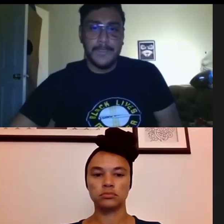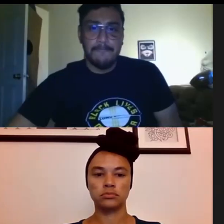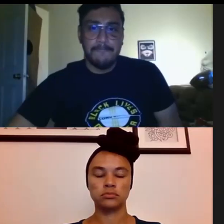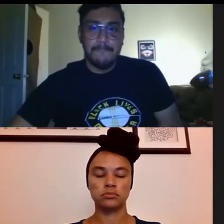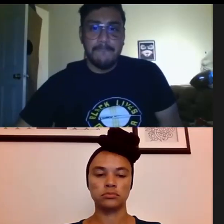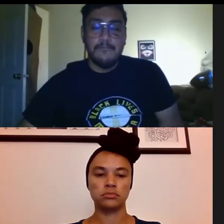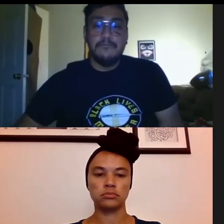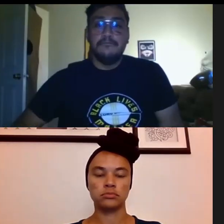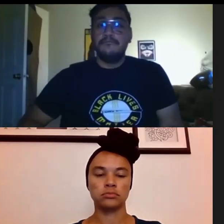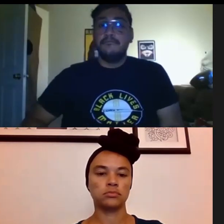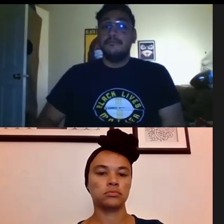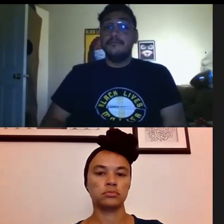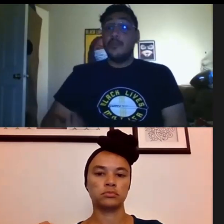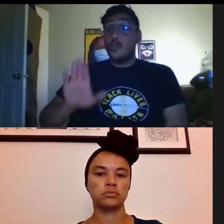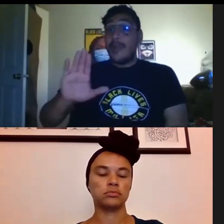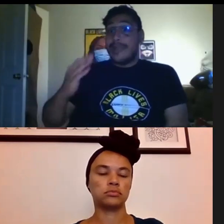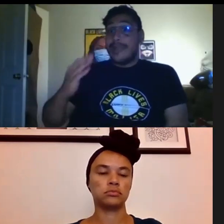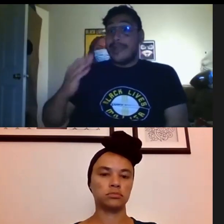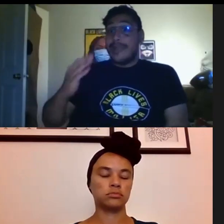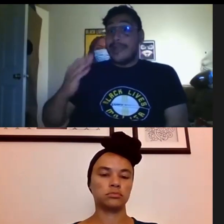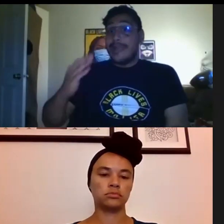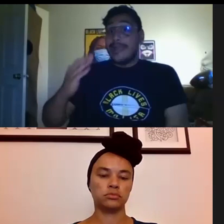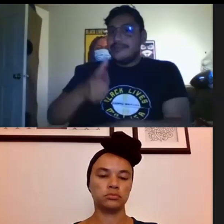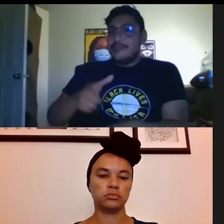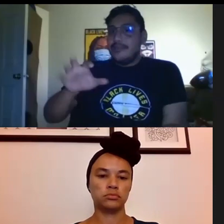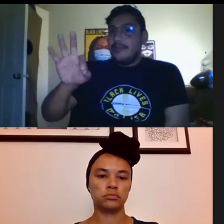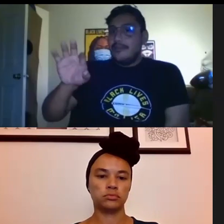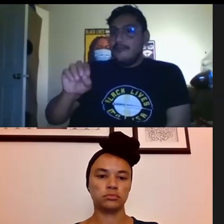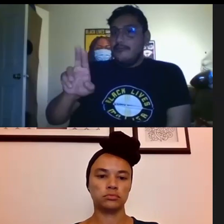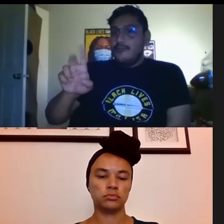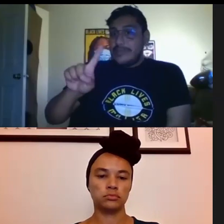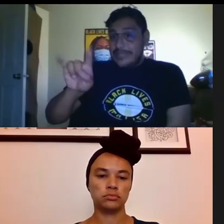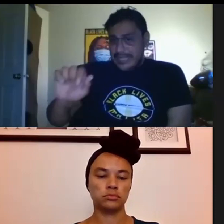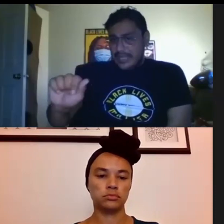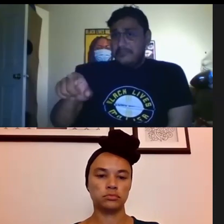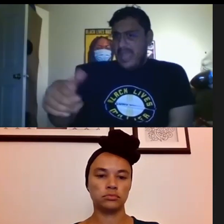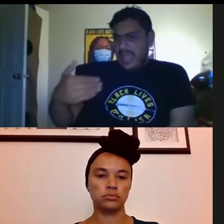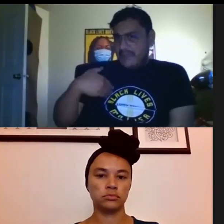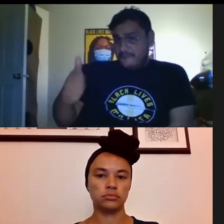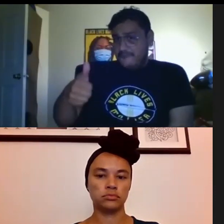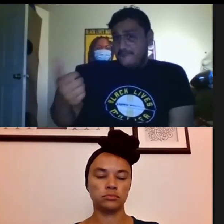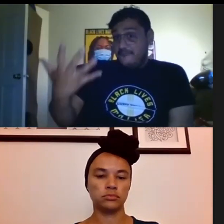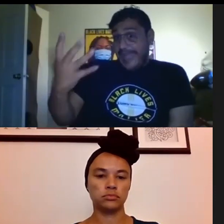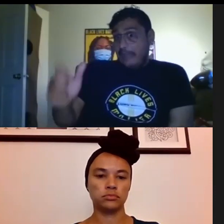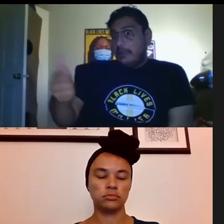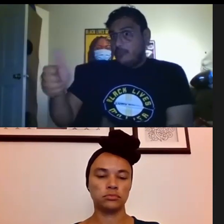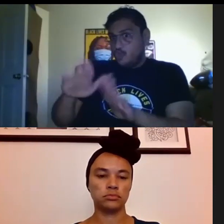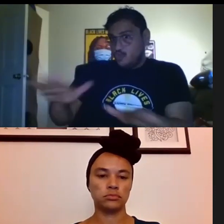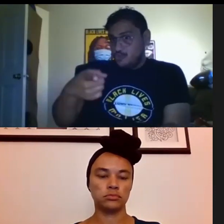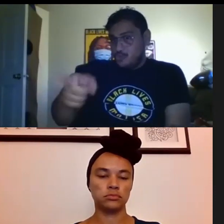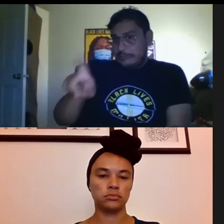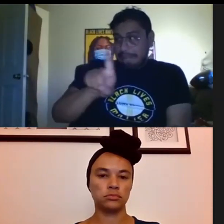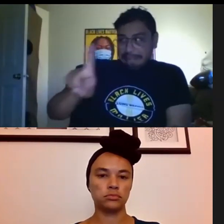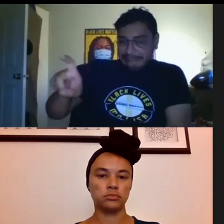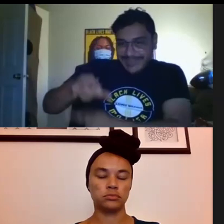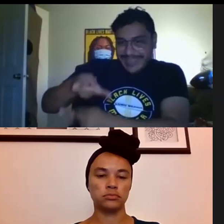Great, and I know Sister Fuzia has 5 other children that she needs to get to. So we just want to send